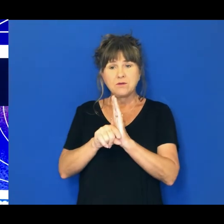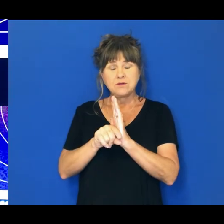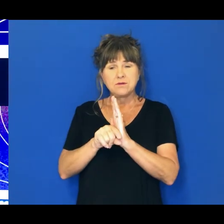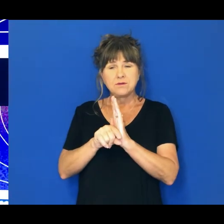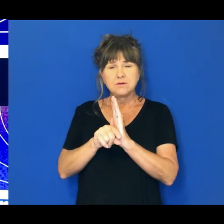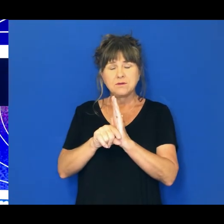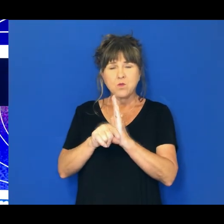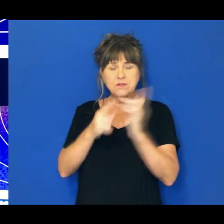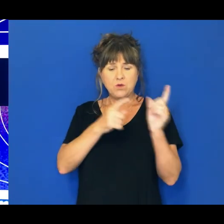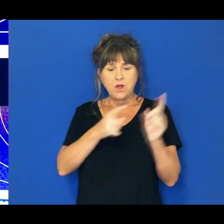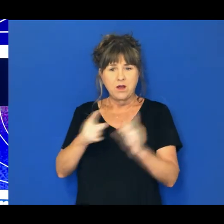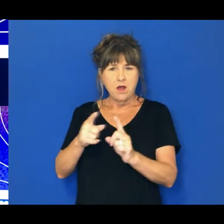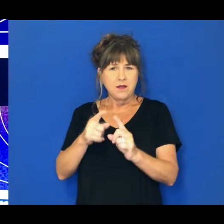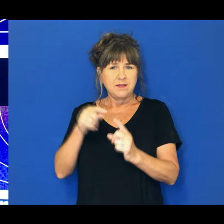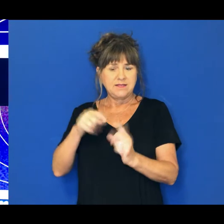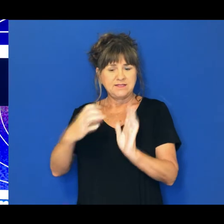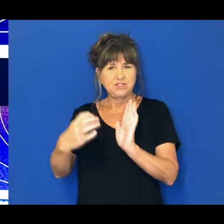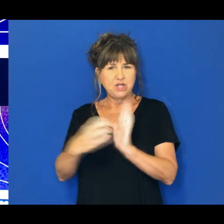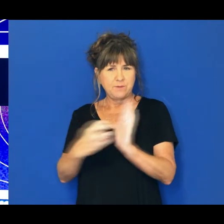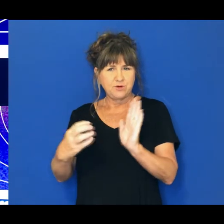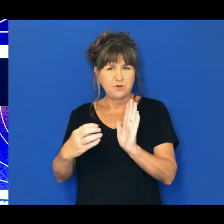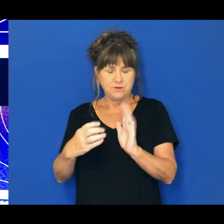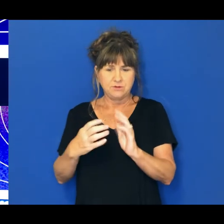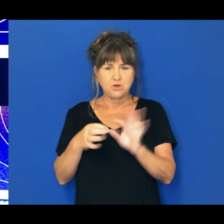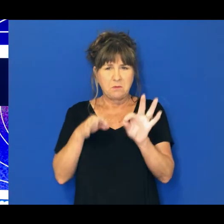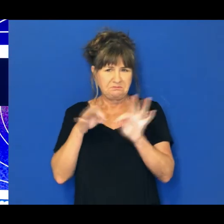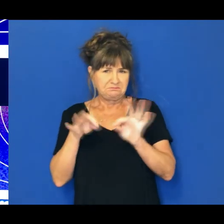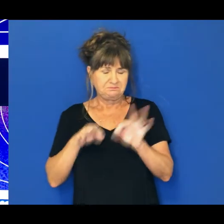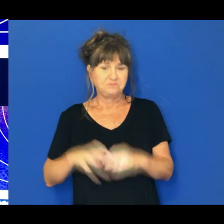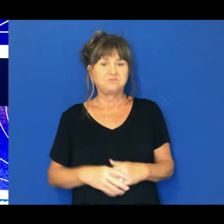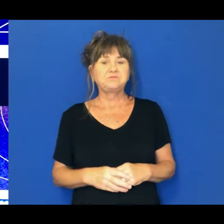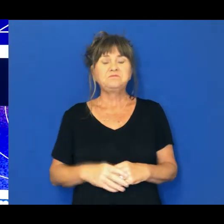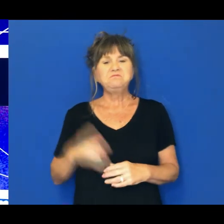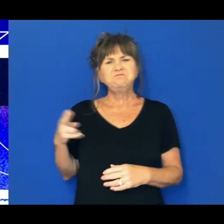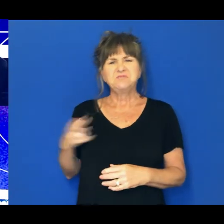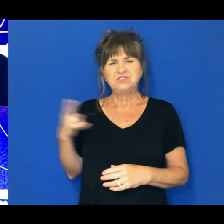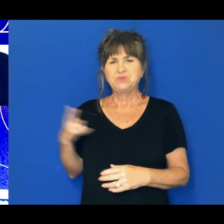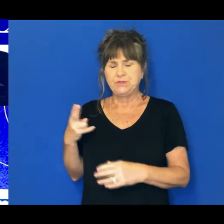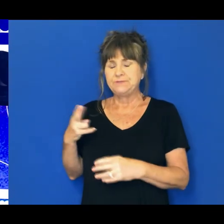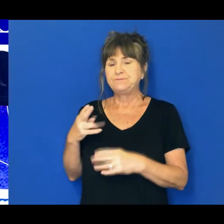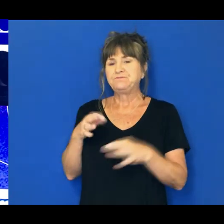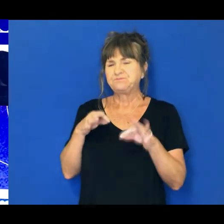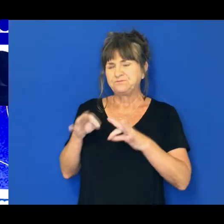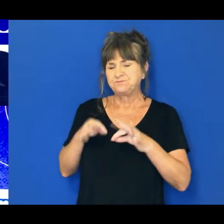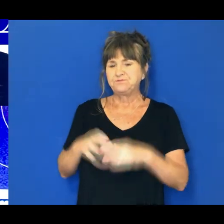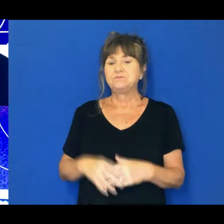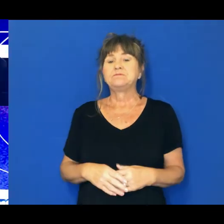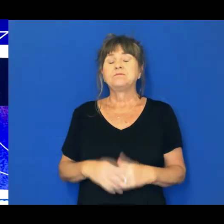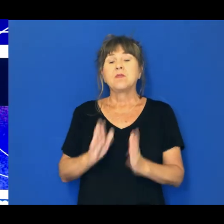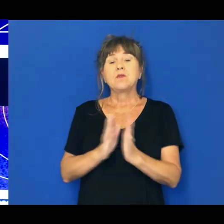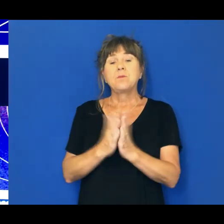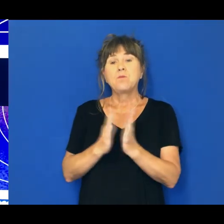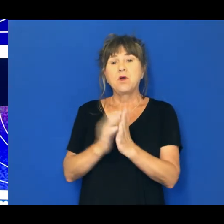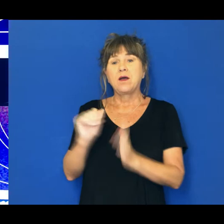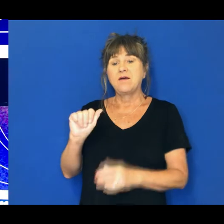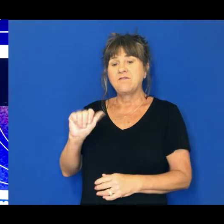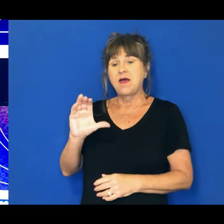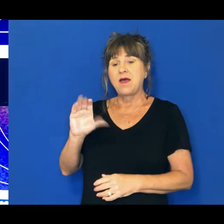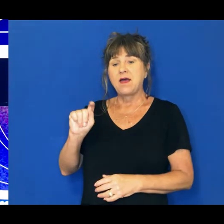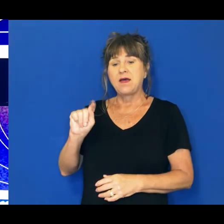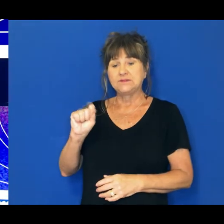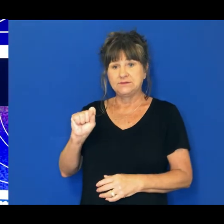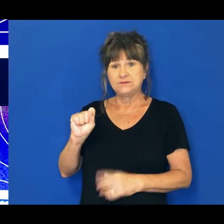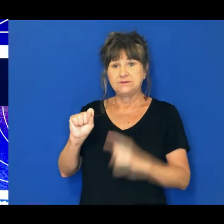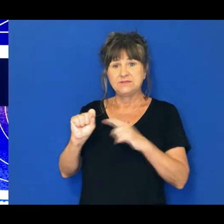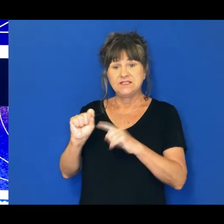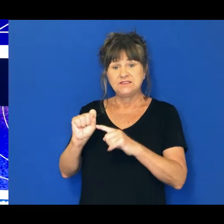me be a little teachy for a little bit before we get into God's word and some stories, I'll give you some historical background. The book of Acts is the fifth